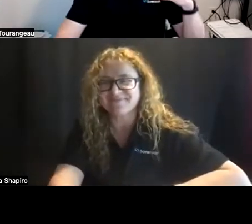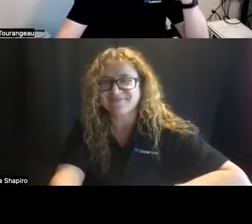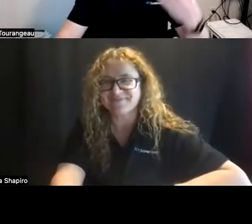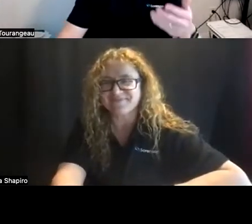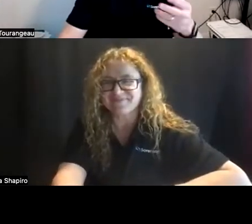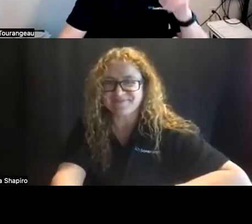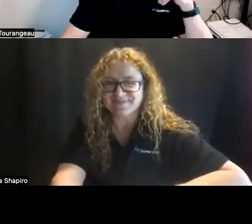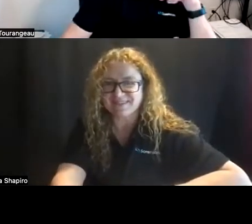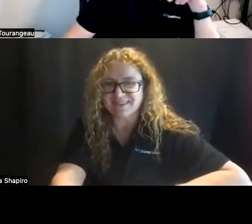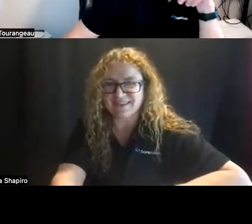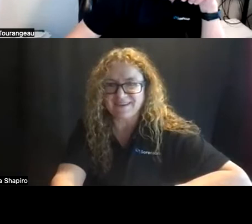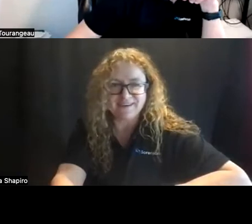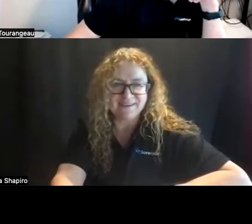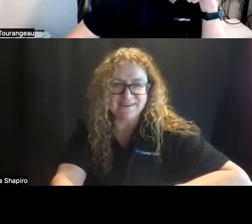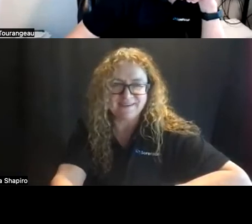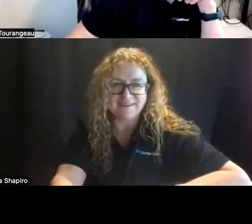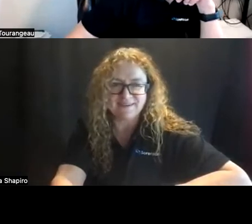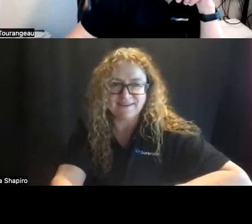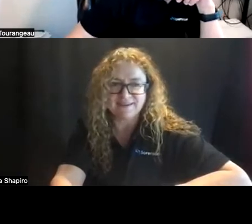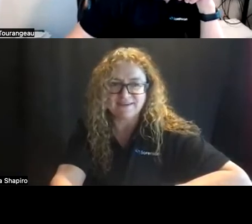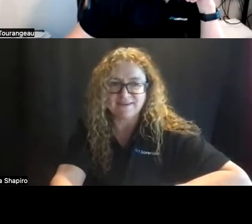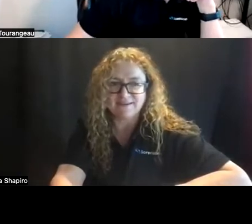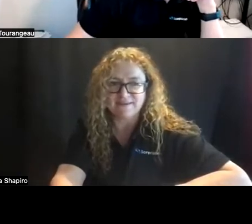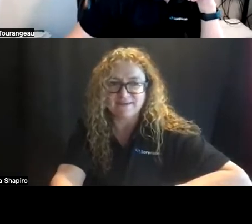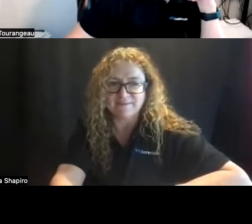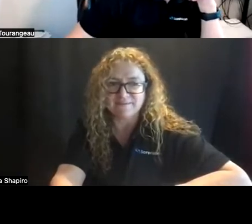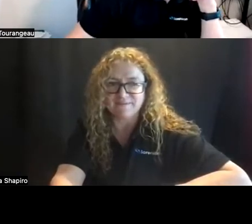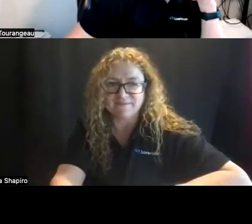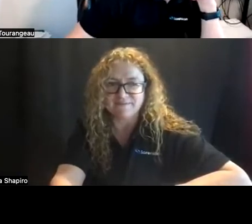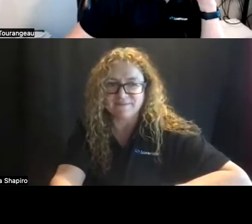see both people on the screen, the interpreter and the person you're calling with Wavelo.